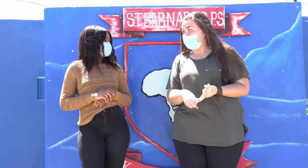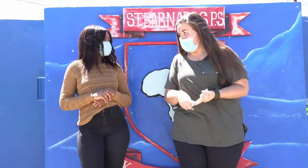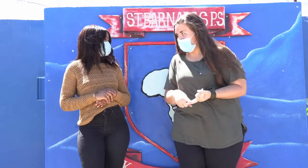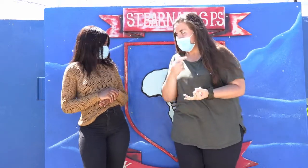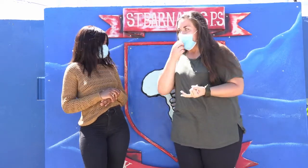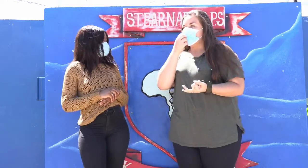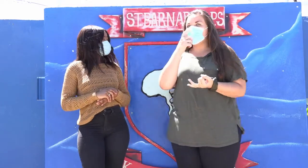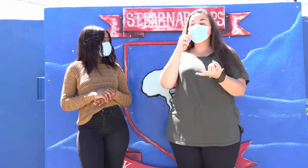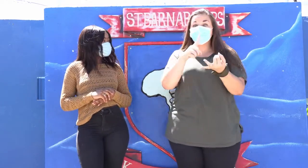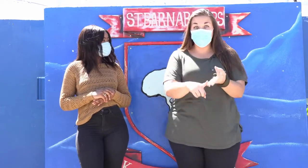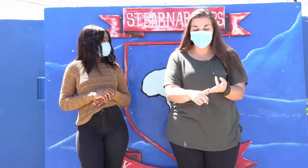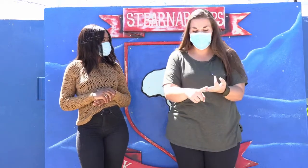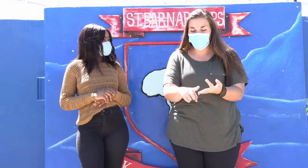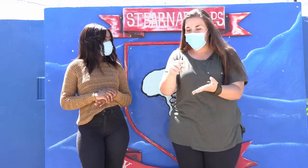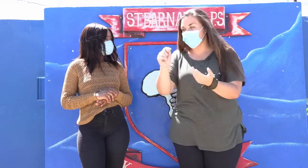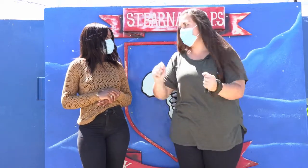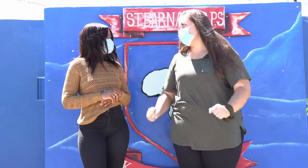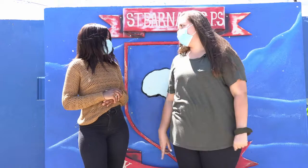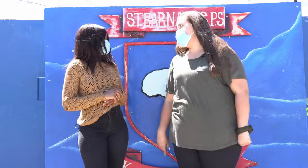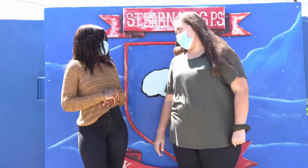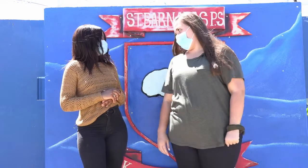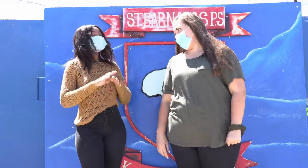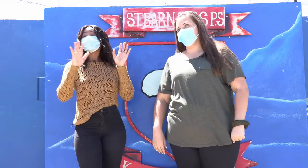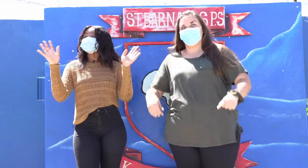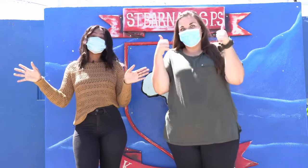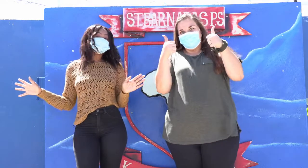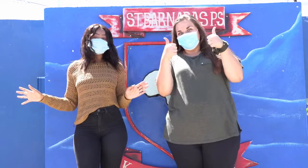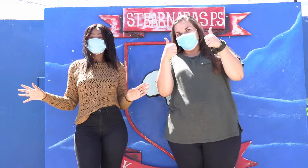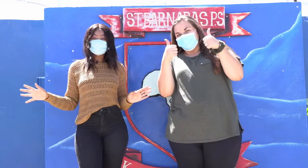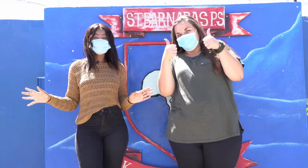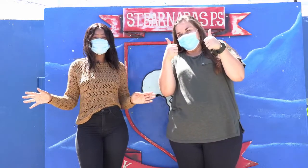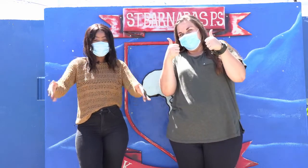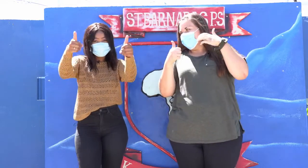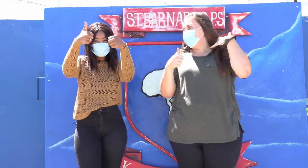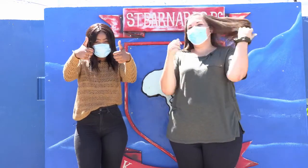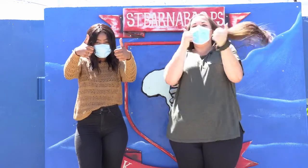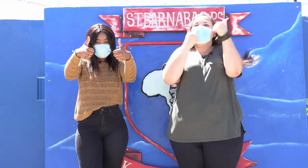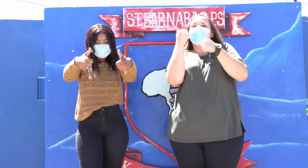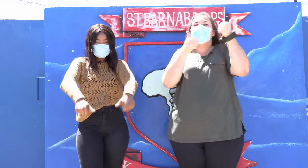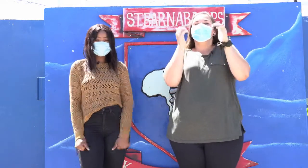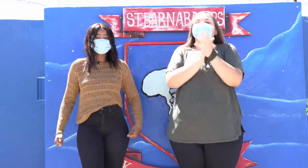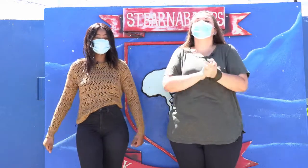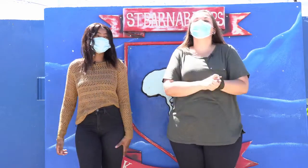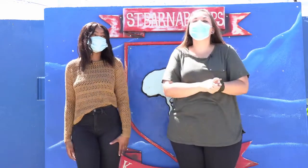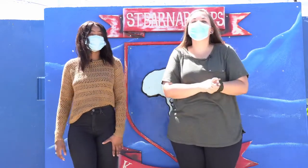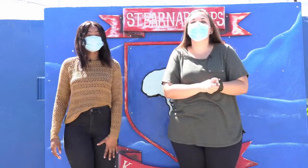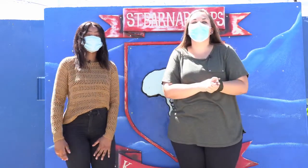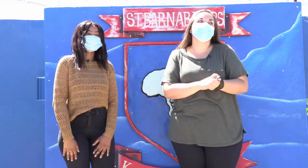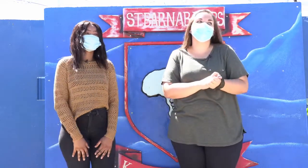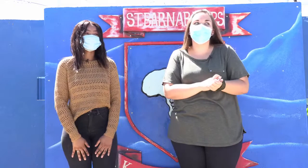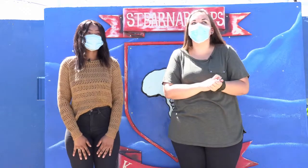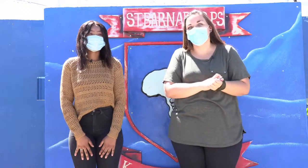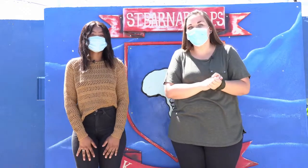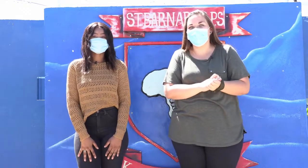get to play, We get to see Zoey and Zacky, and we get to learn. Most important part! Yay! So join us as we